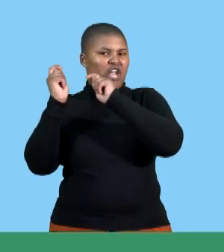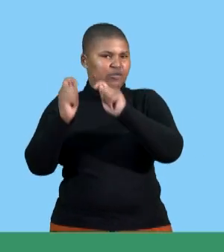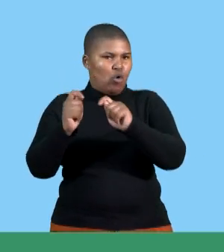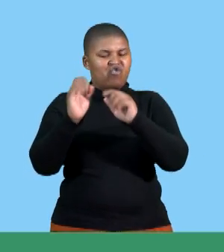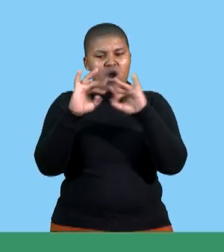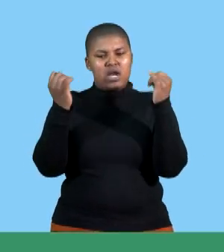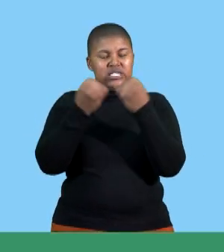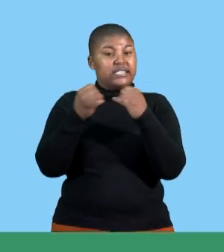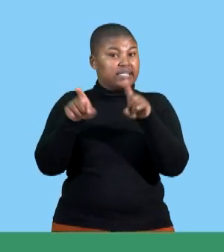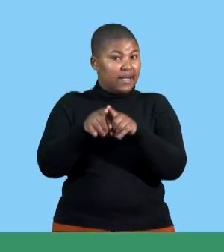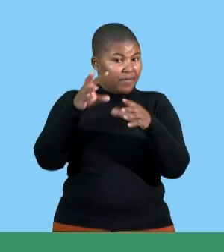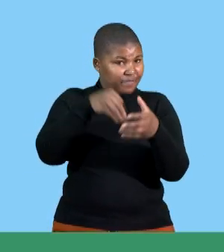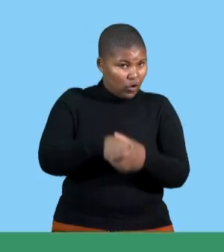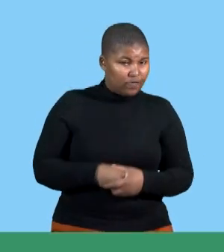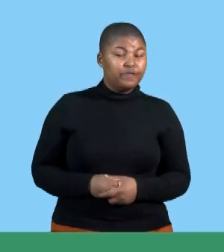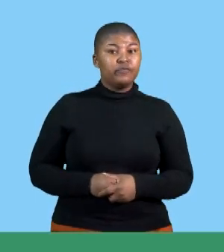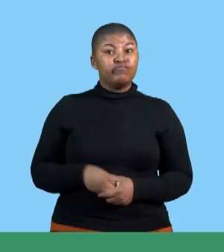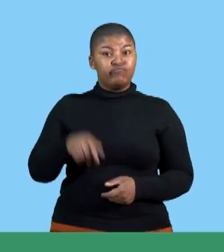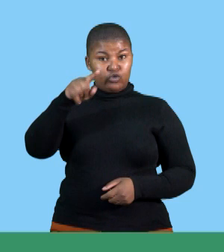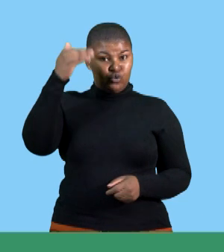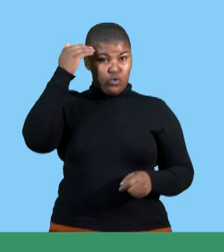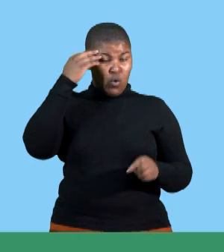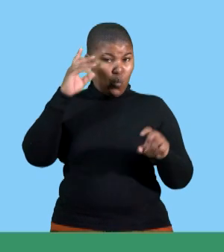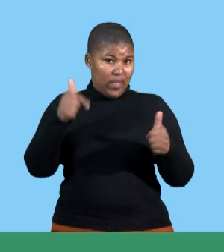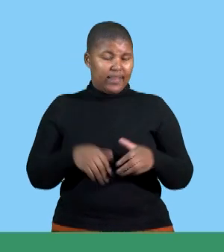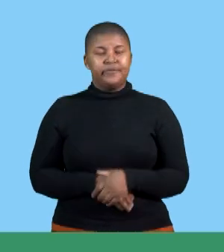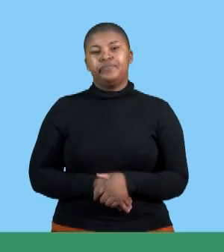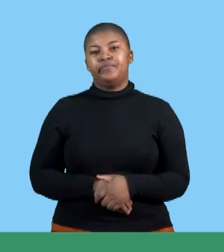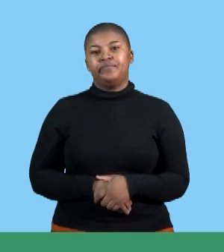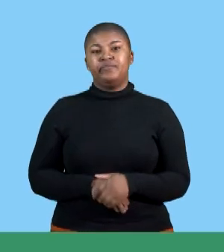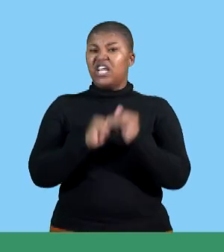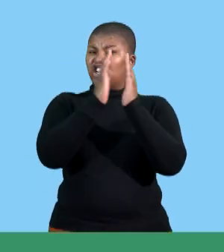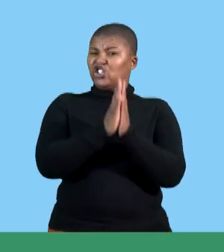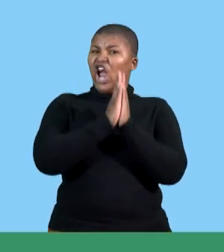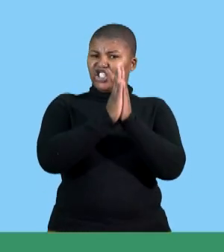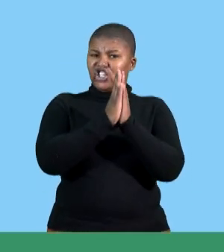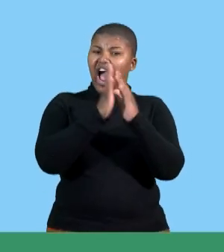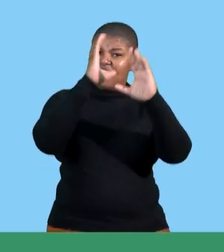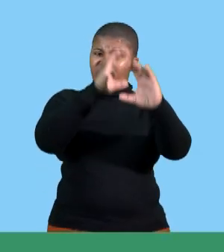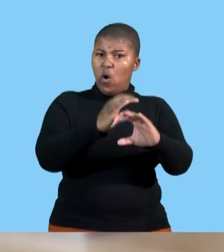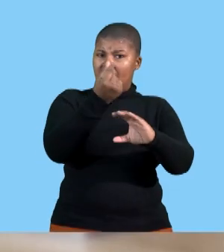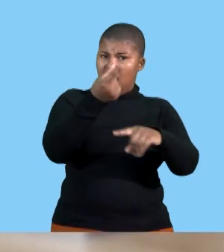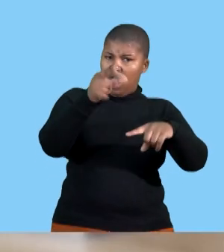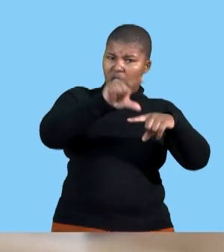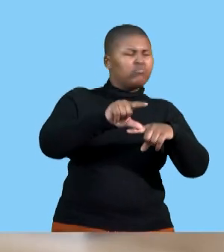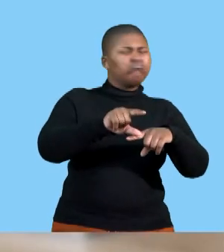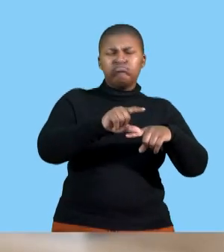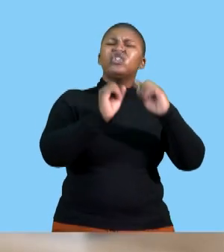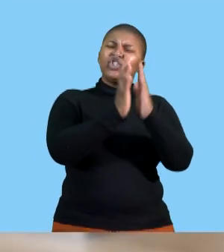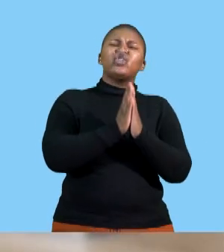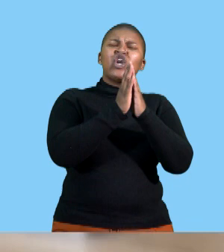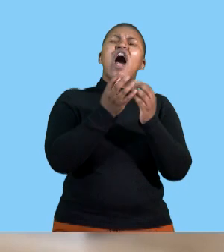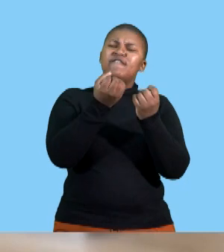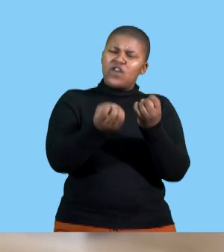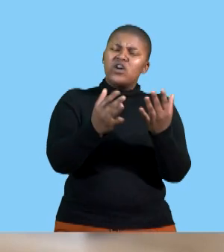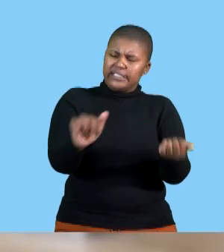these non-profit companies, you would know your church, it does not operate for profit gain, but it operates to